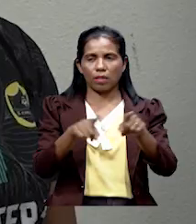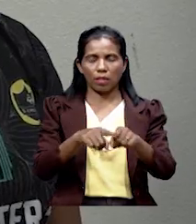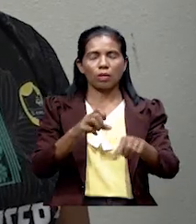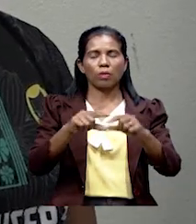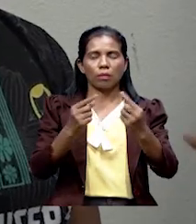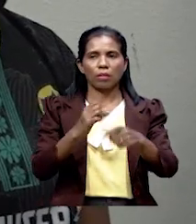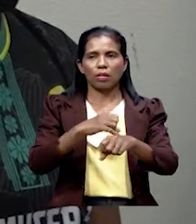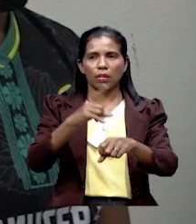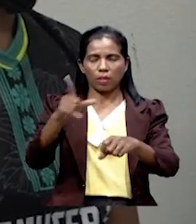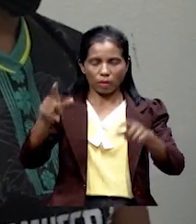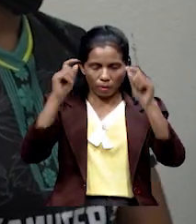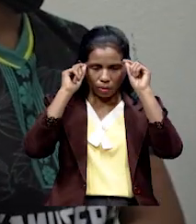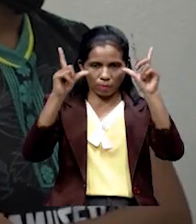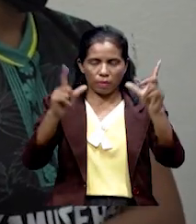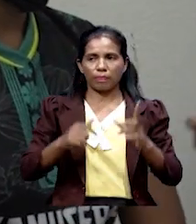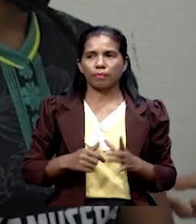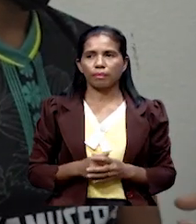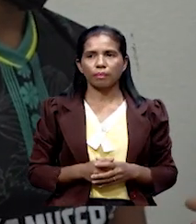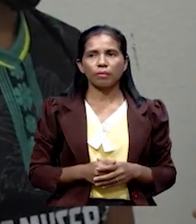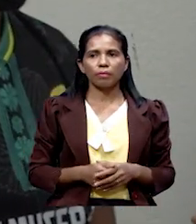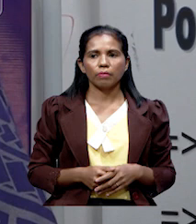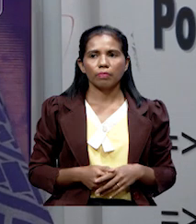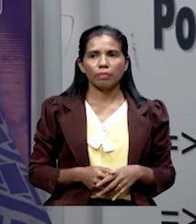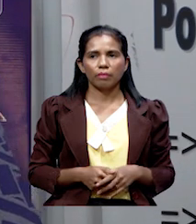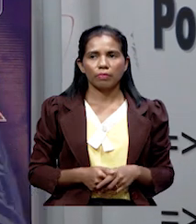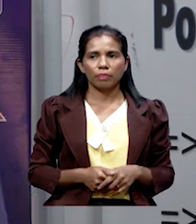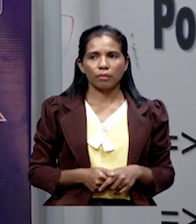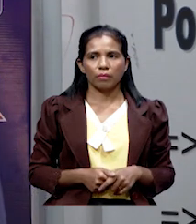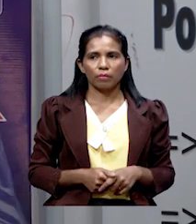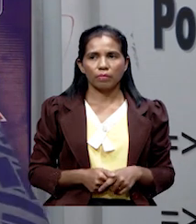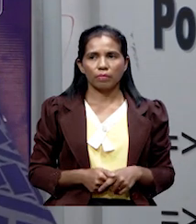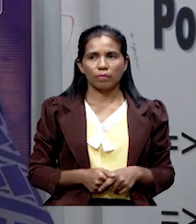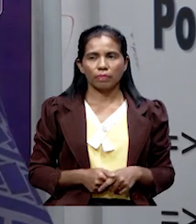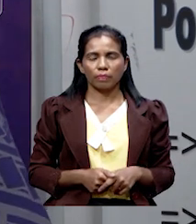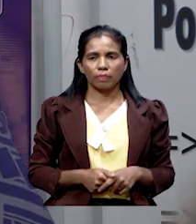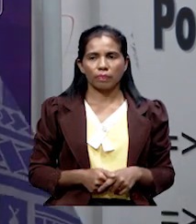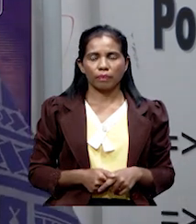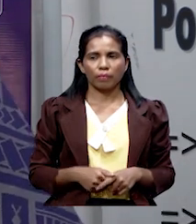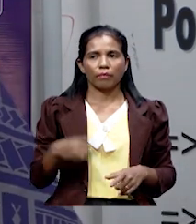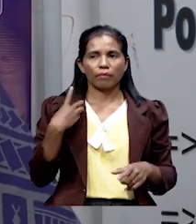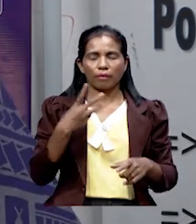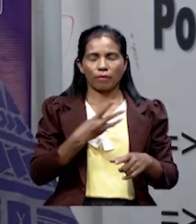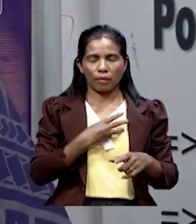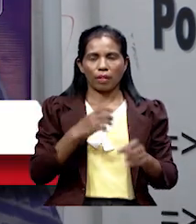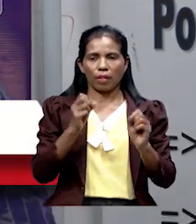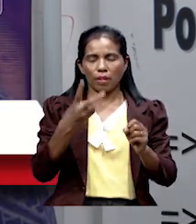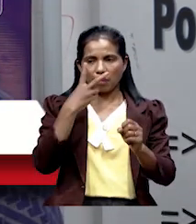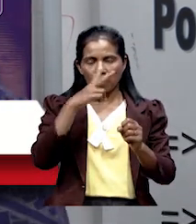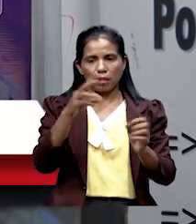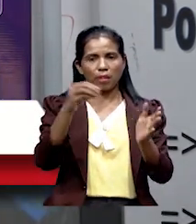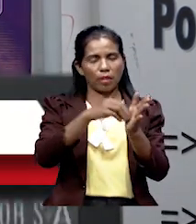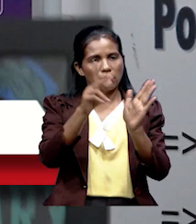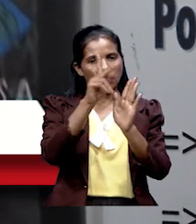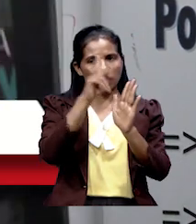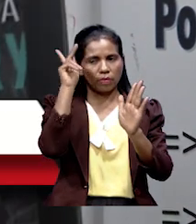internacional Timor-Leste nian. Honored that they presented us with the photo here